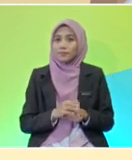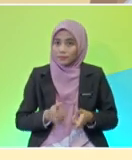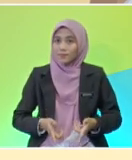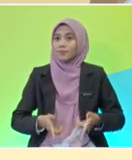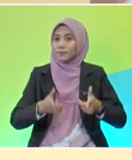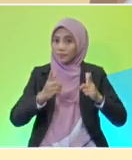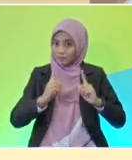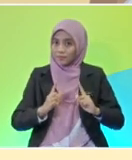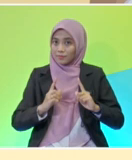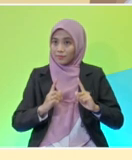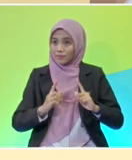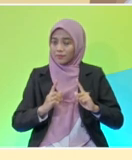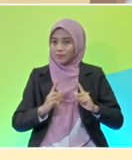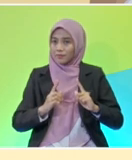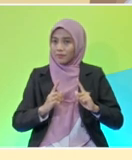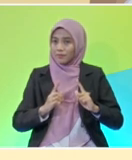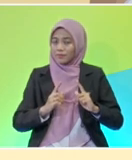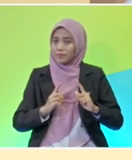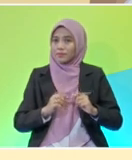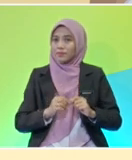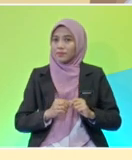Let's look a shell. Again?